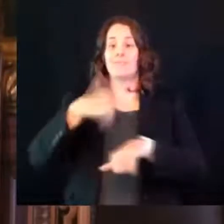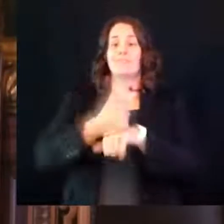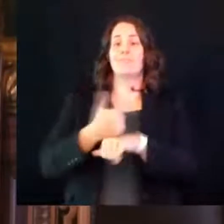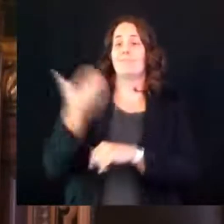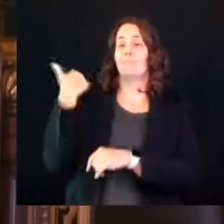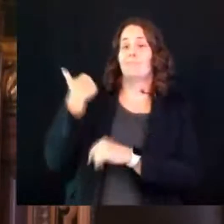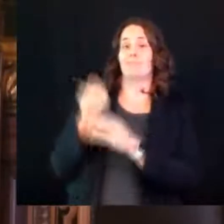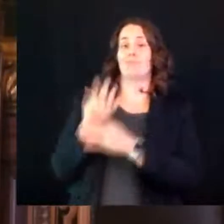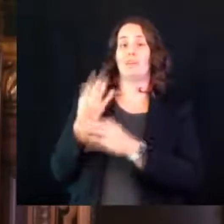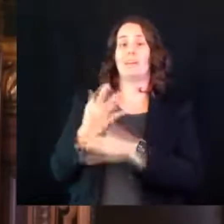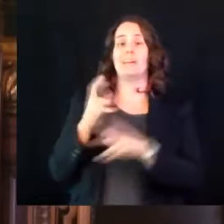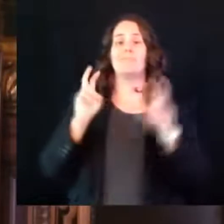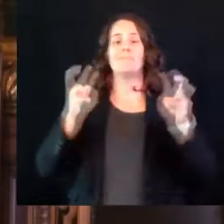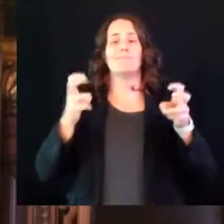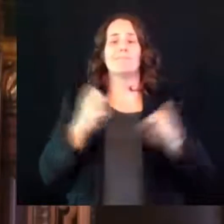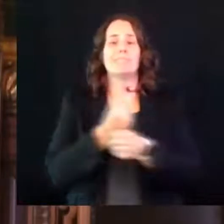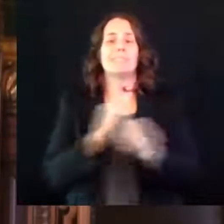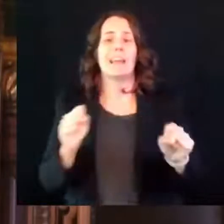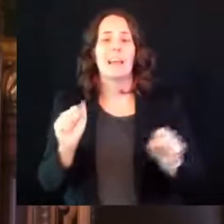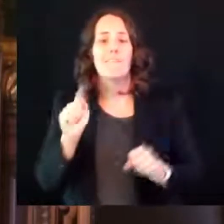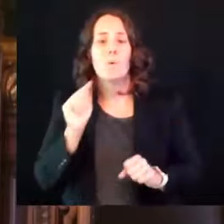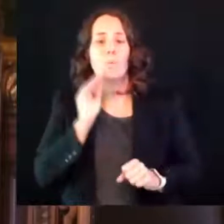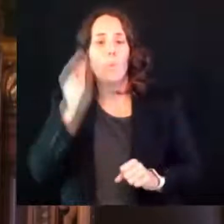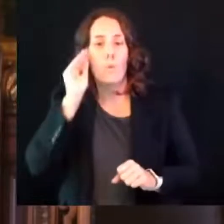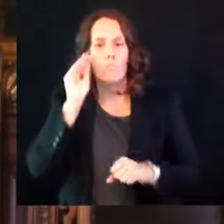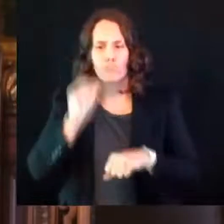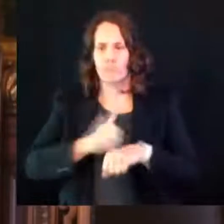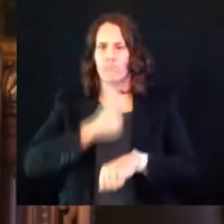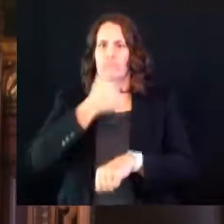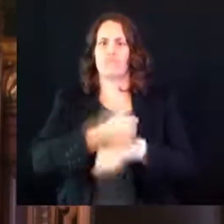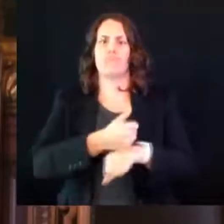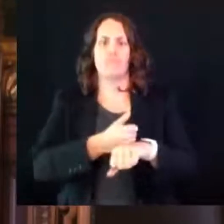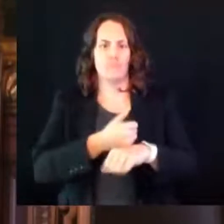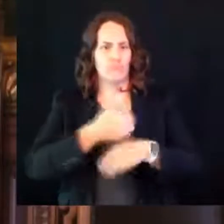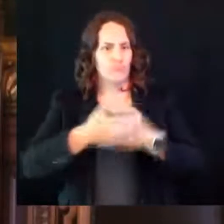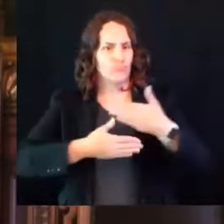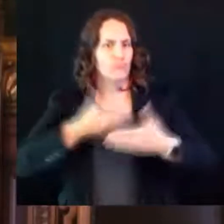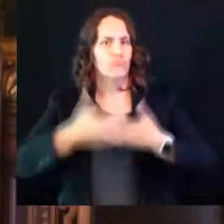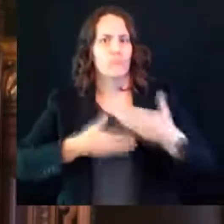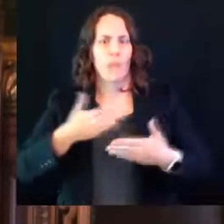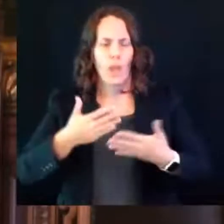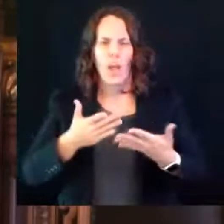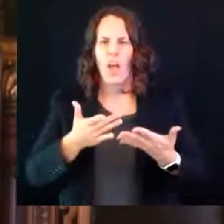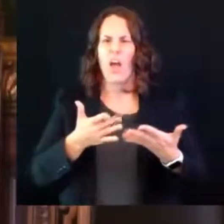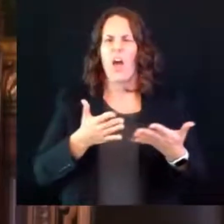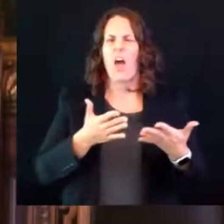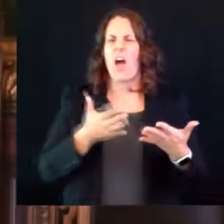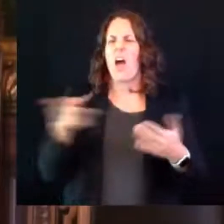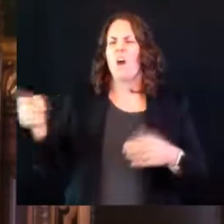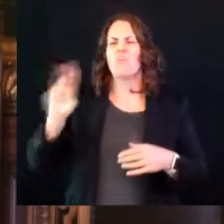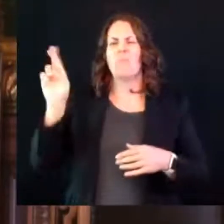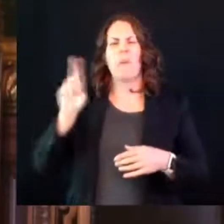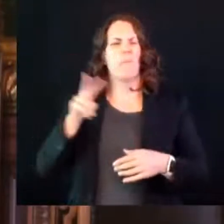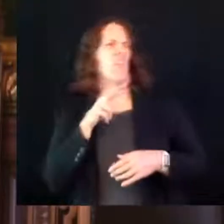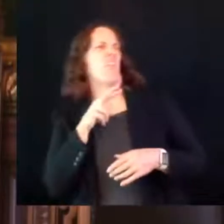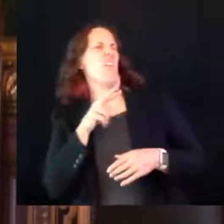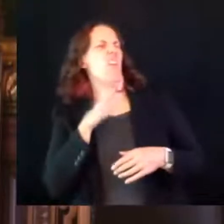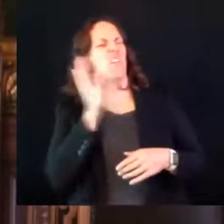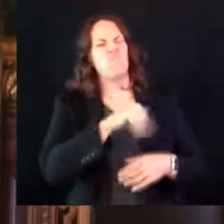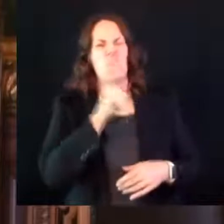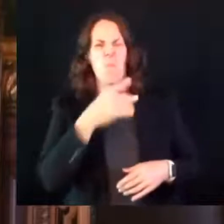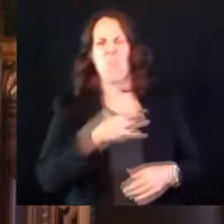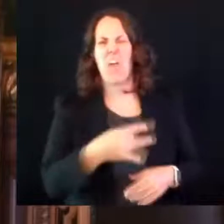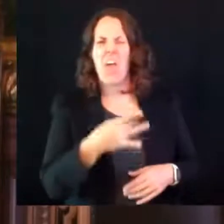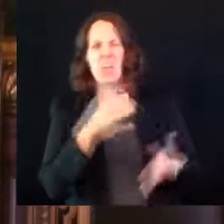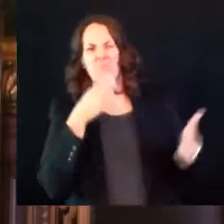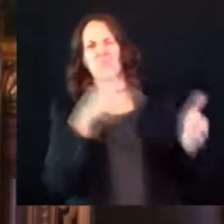behind us, that we received a very political decision at behest of the Wisconsin legislative Republicans filing that lawsuit, and I have no